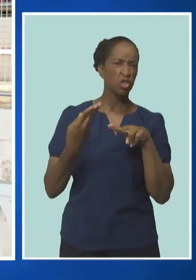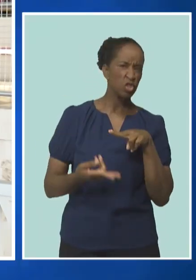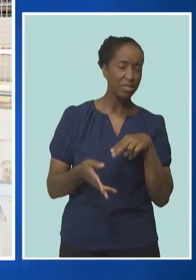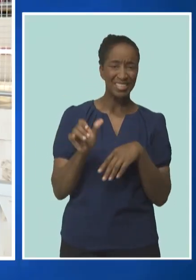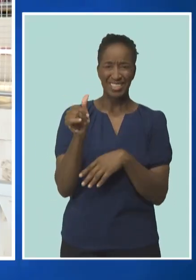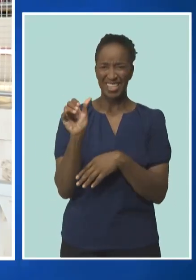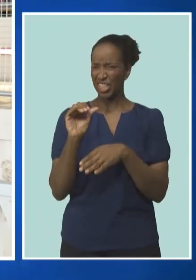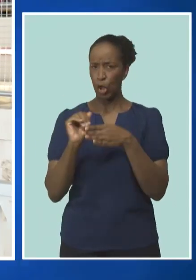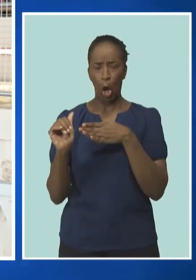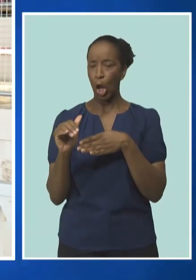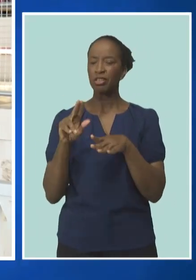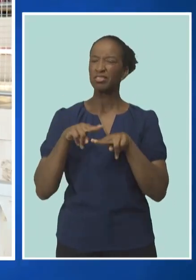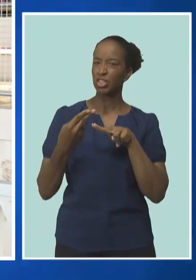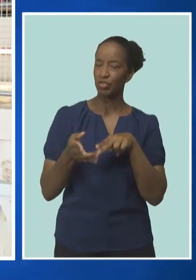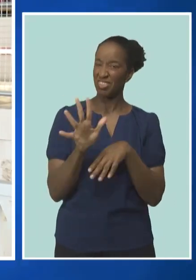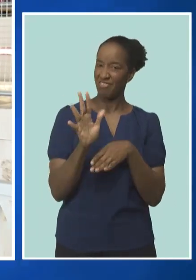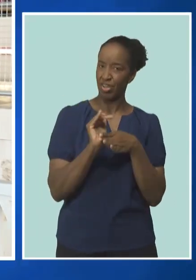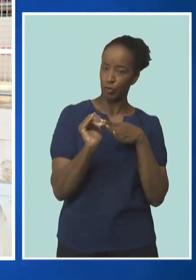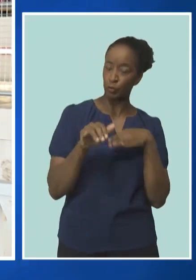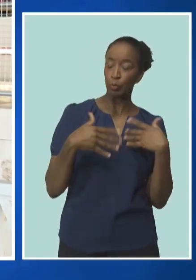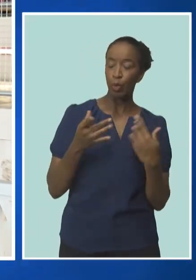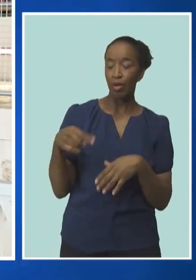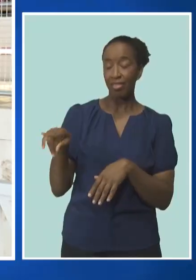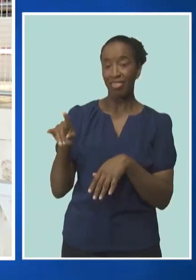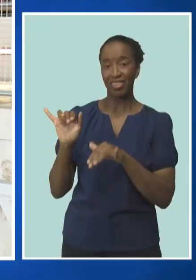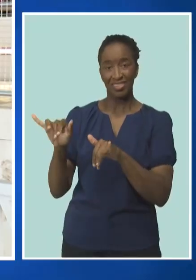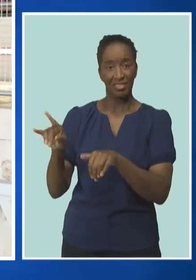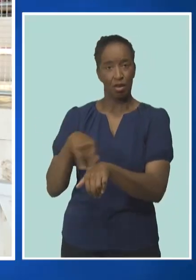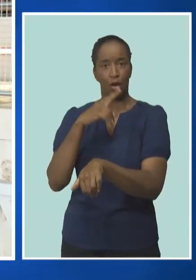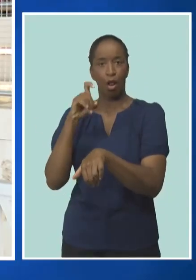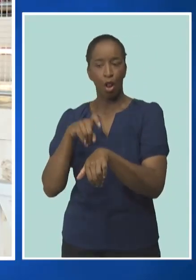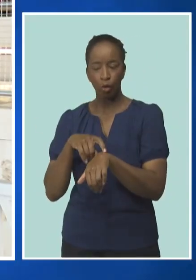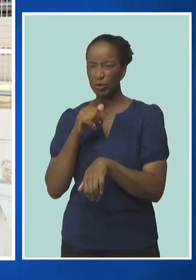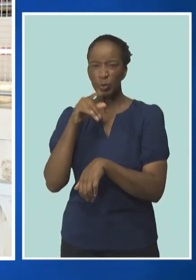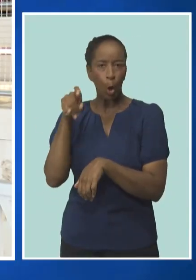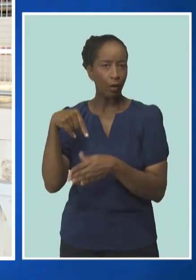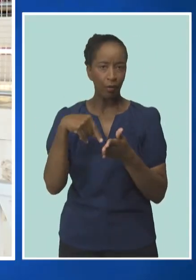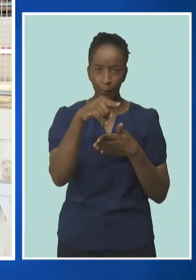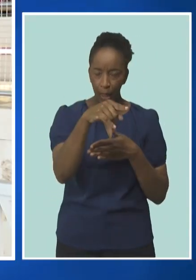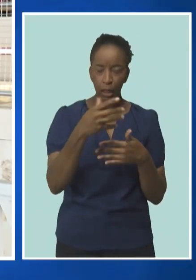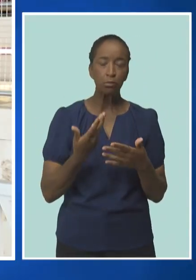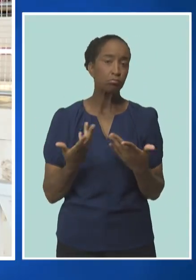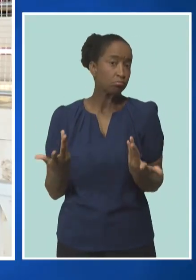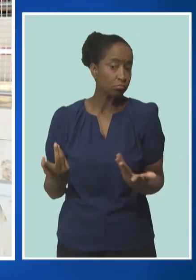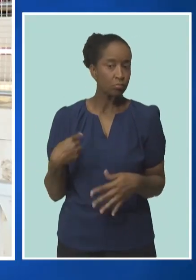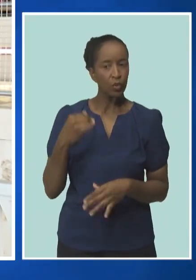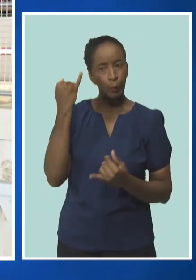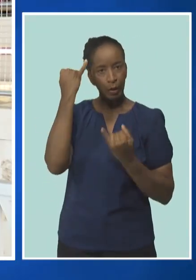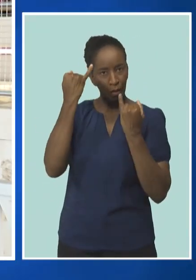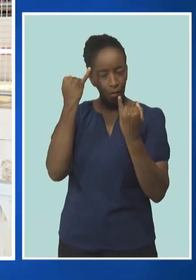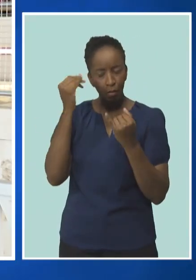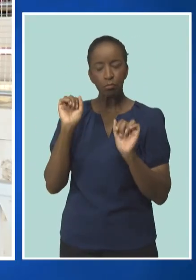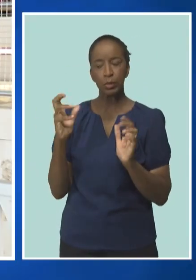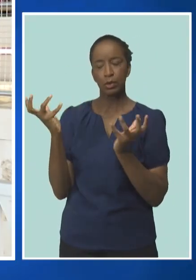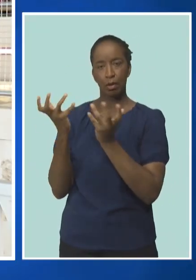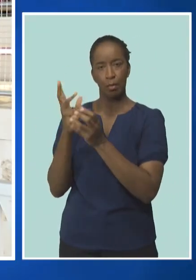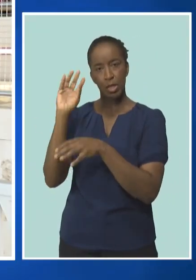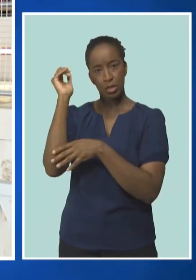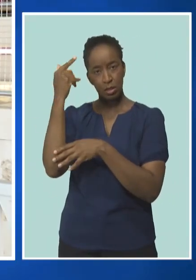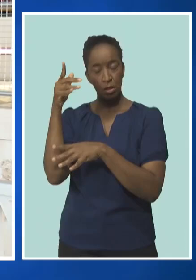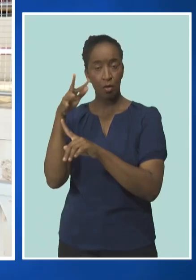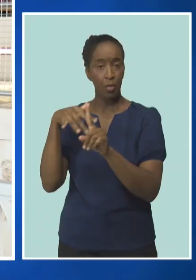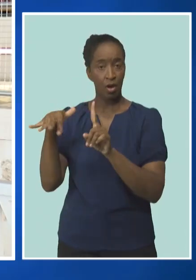exempt our long-stay visitors. These are practical, balanced alternatives that meet environmental goals